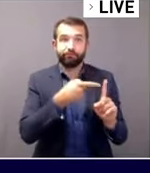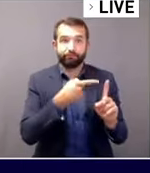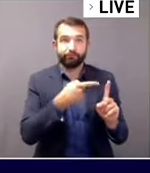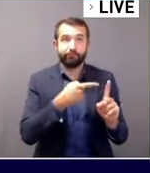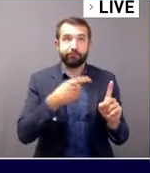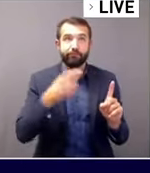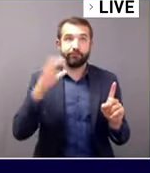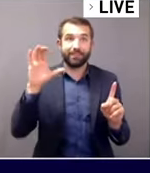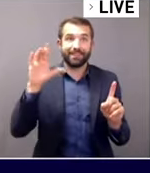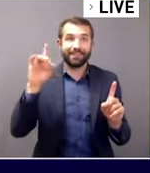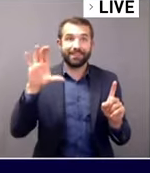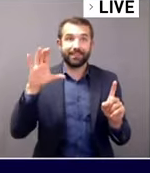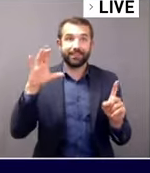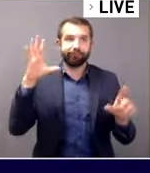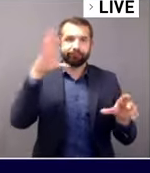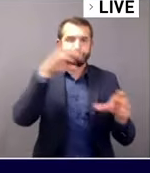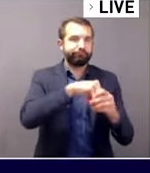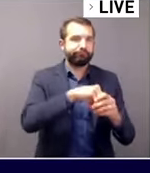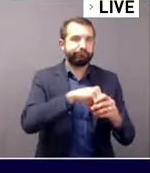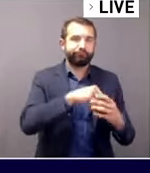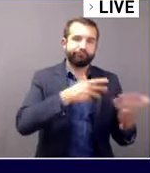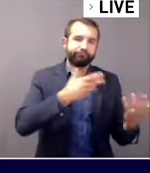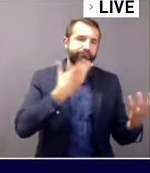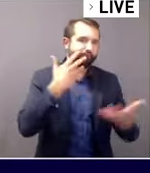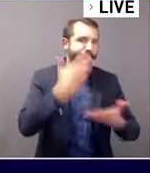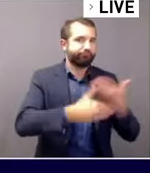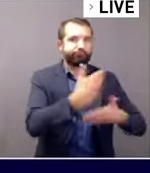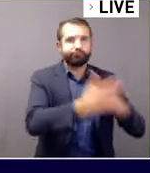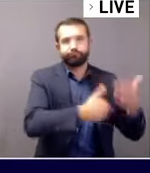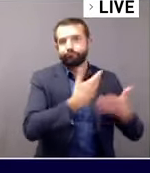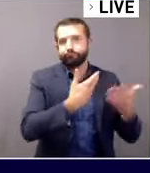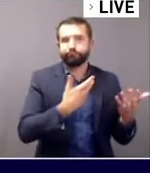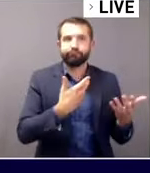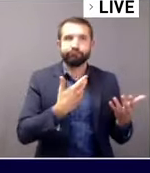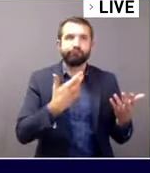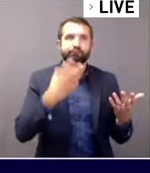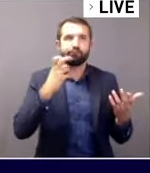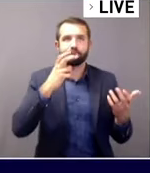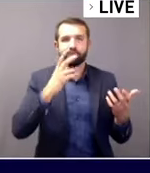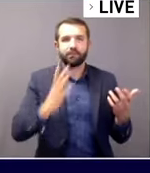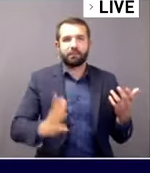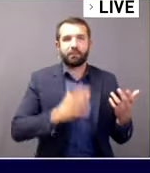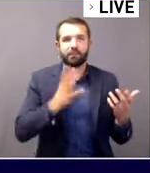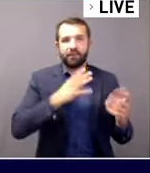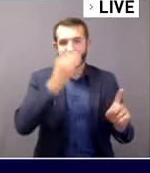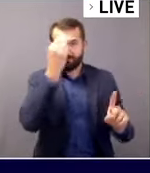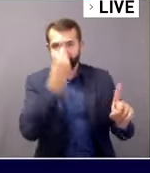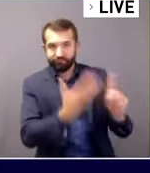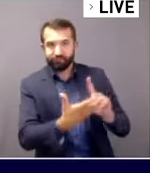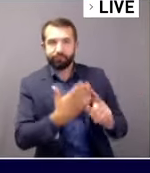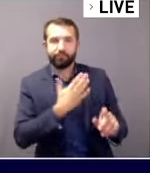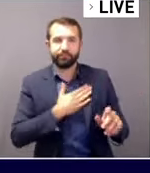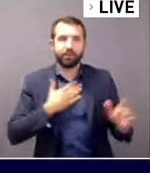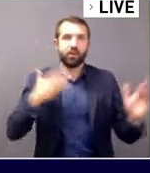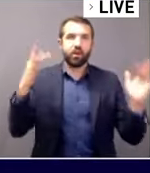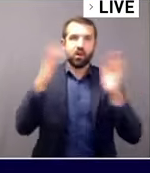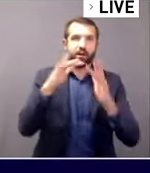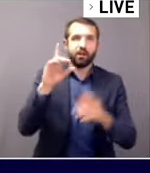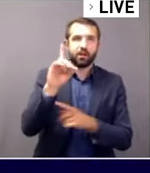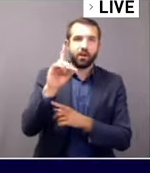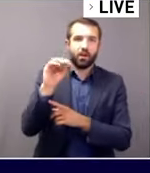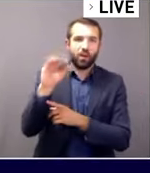there, respectfully there, Amy, I would ask that you check in with the Department of Corrections. They're a lot more closely